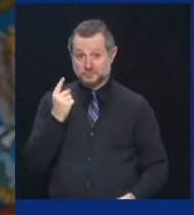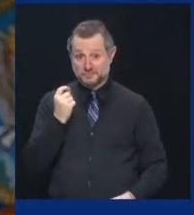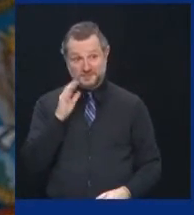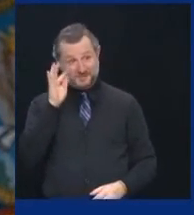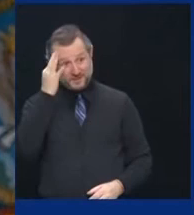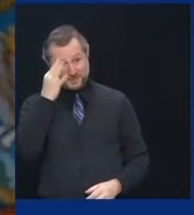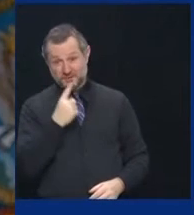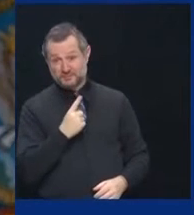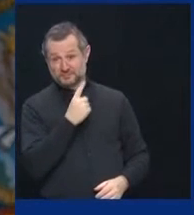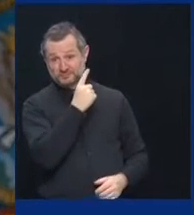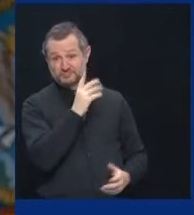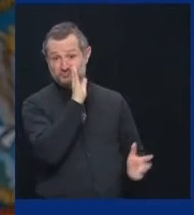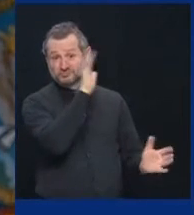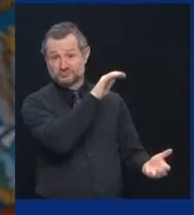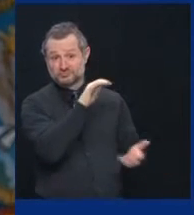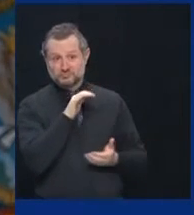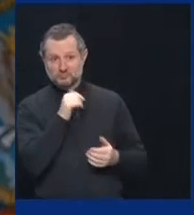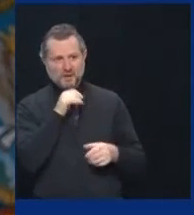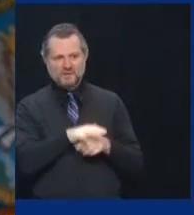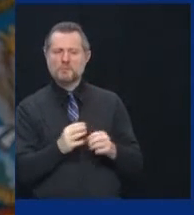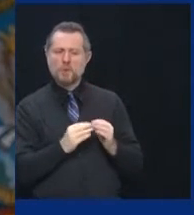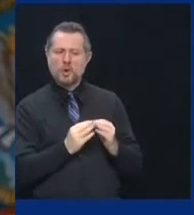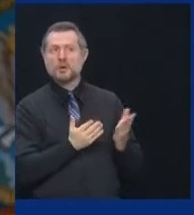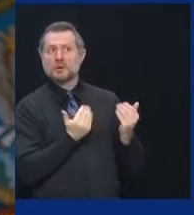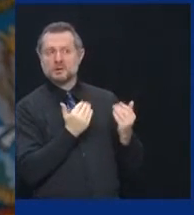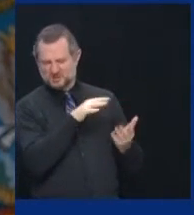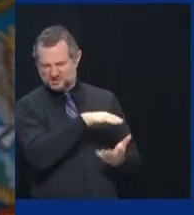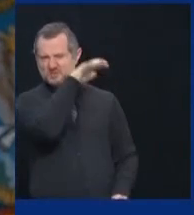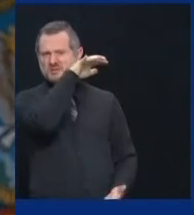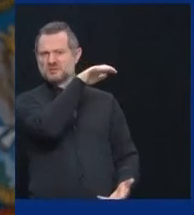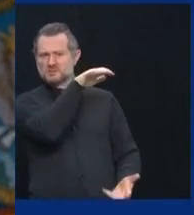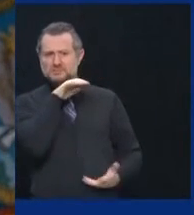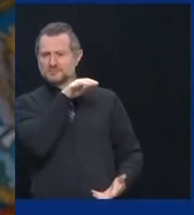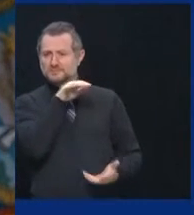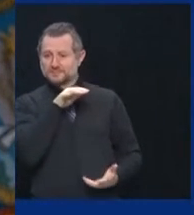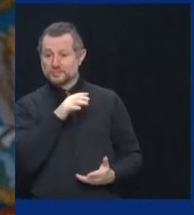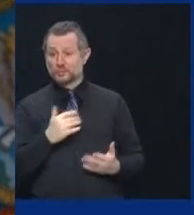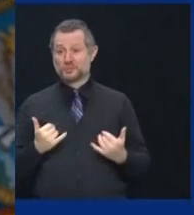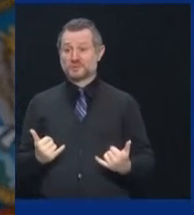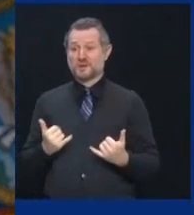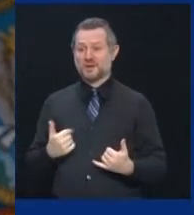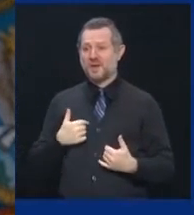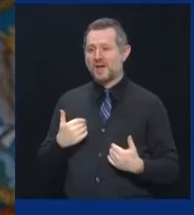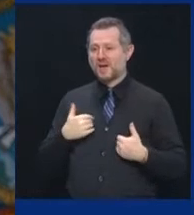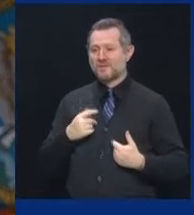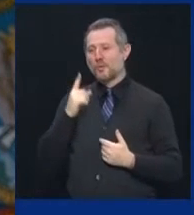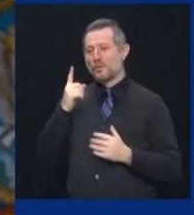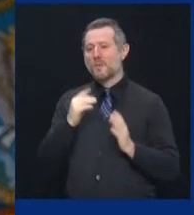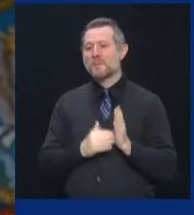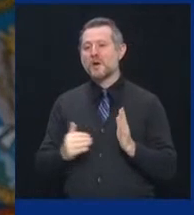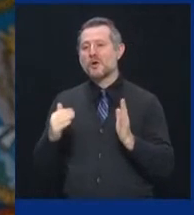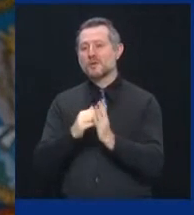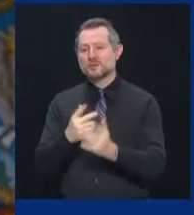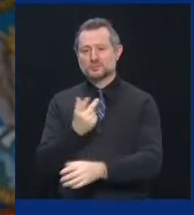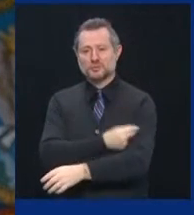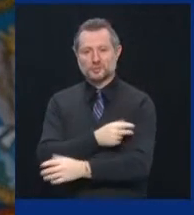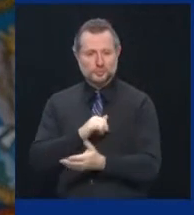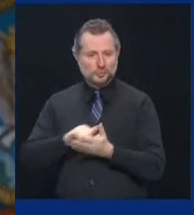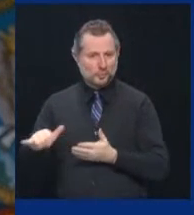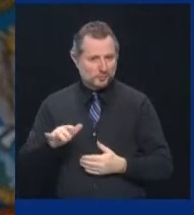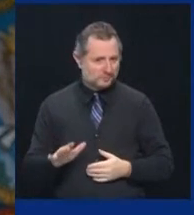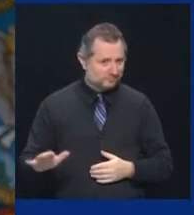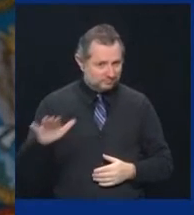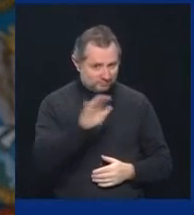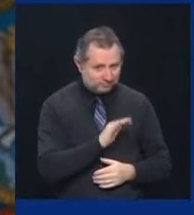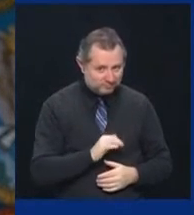must increase. Today, we have about 1 million doses in New York State for over